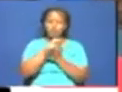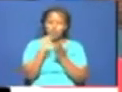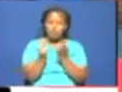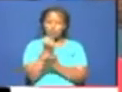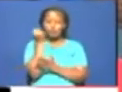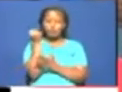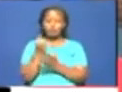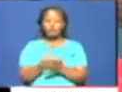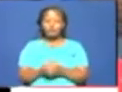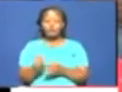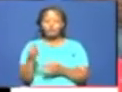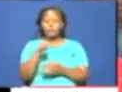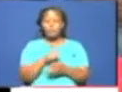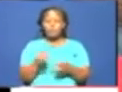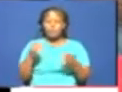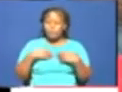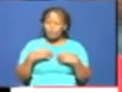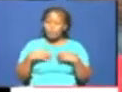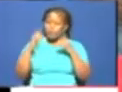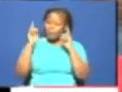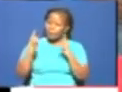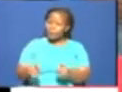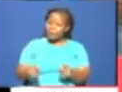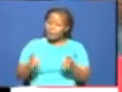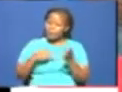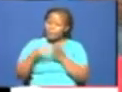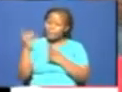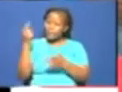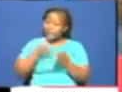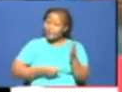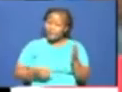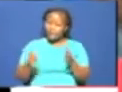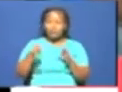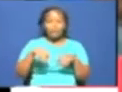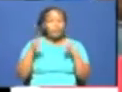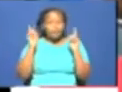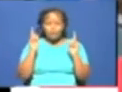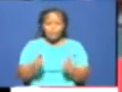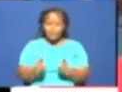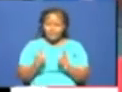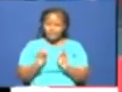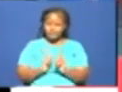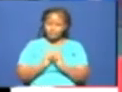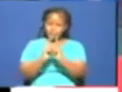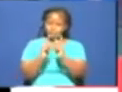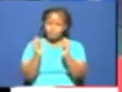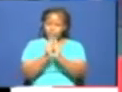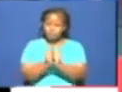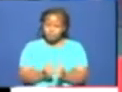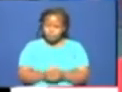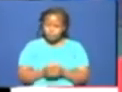have to change tact. We have to catch up. Fellow Kenyans,